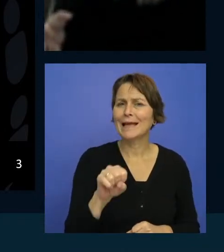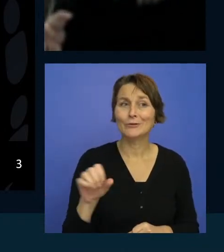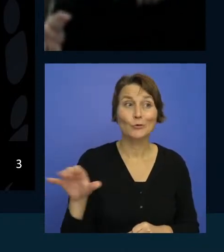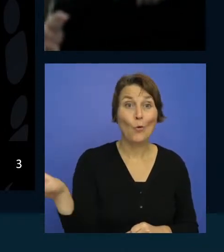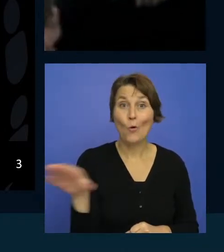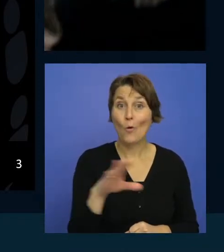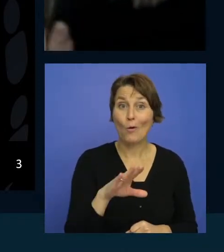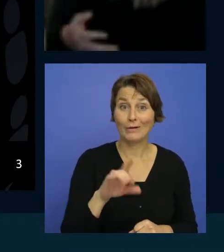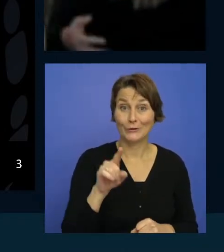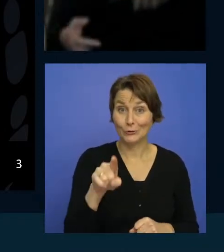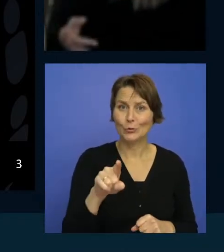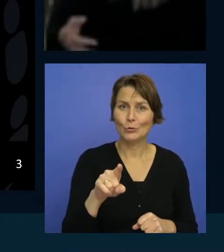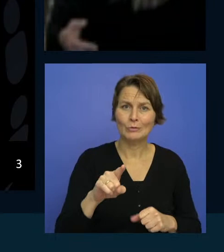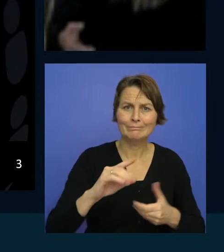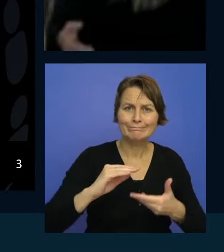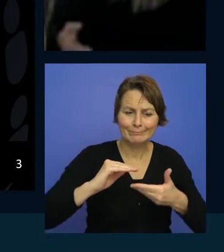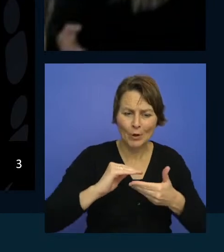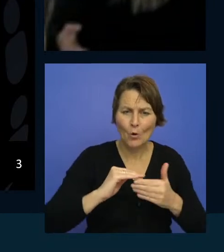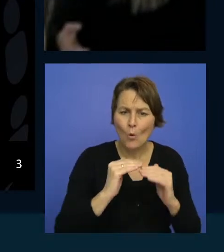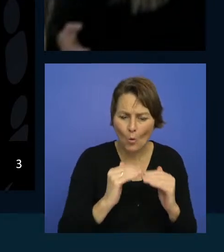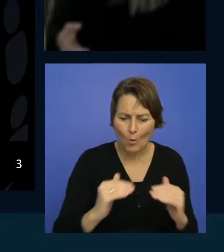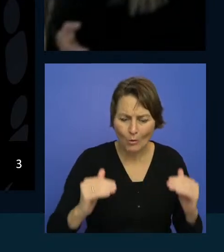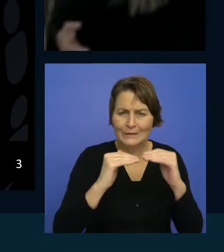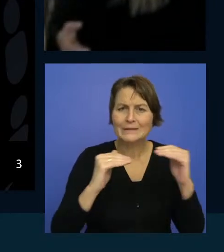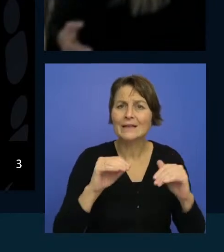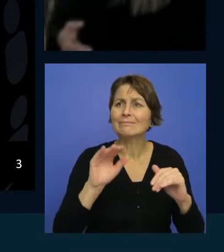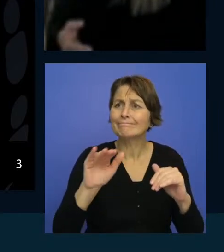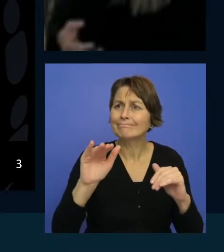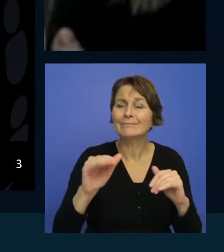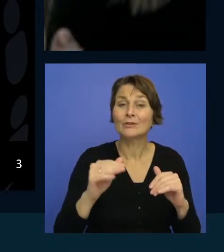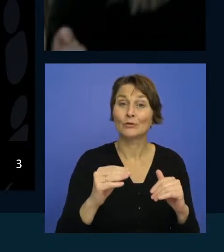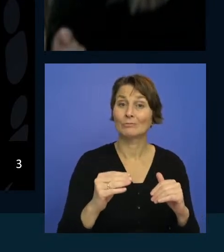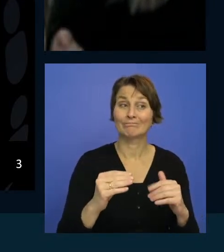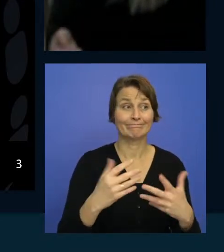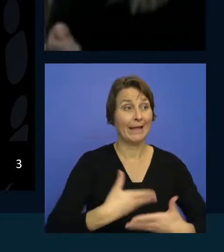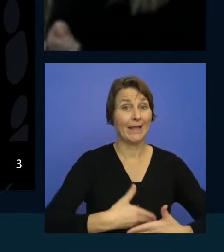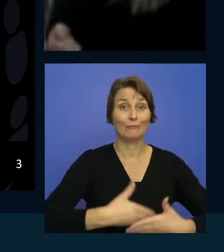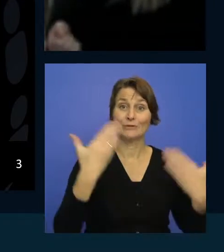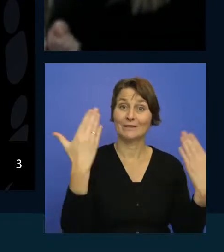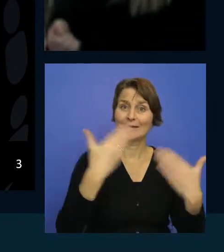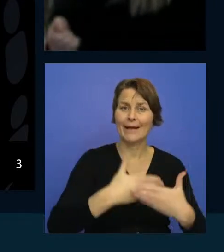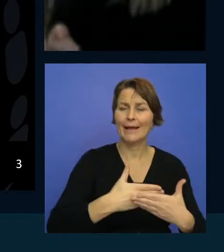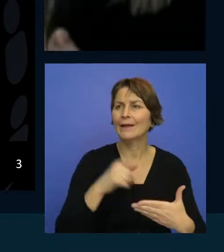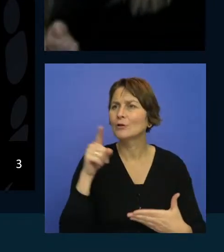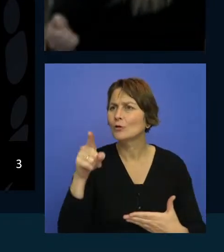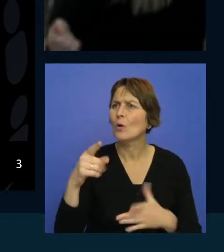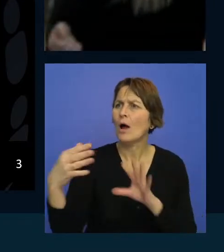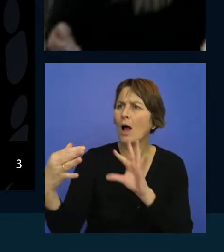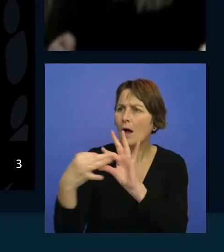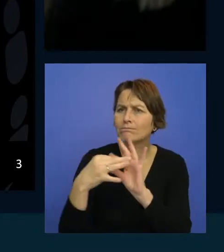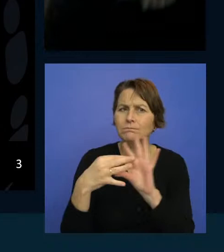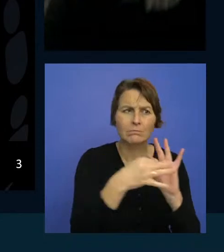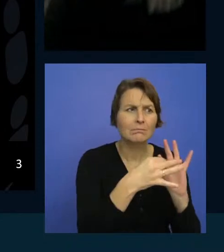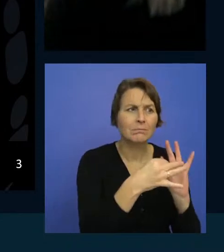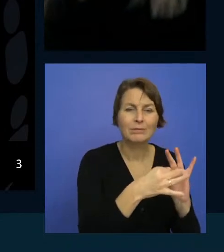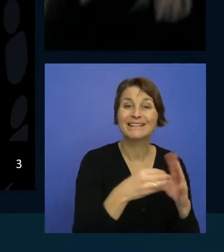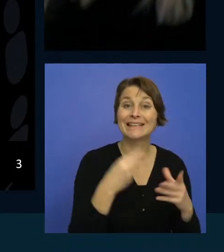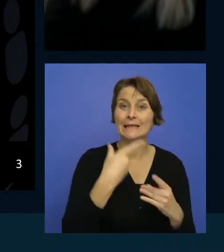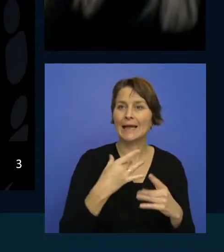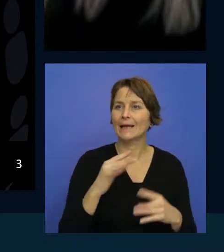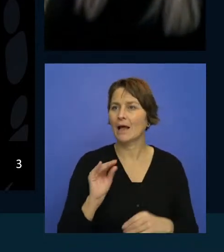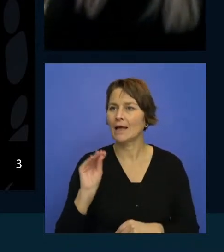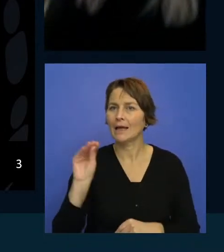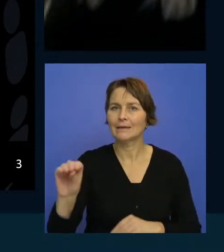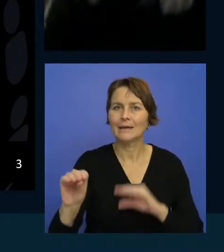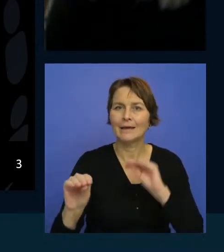organization to infuse the data into their daily collaborations. So this is quite powerful from